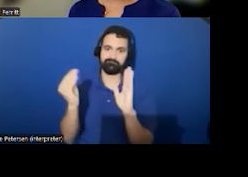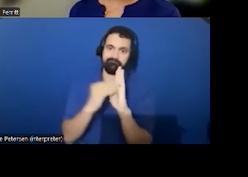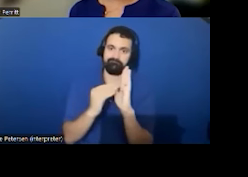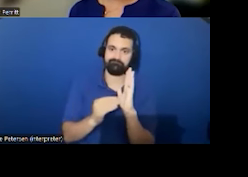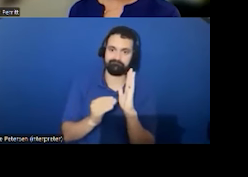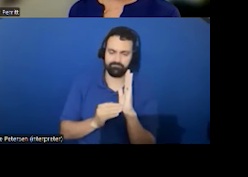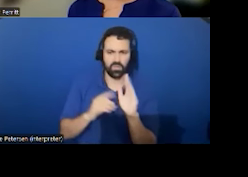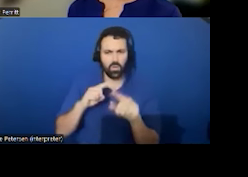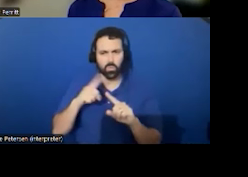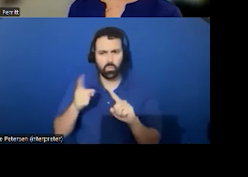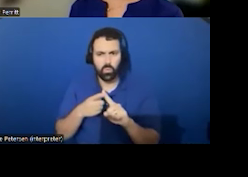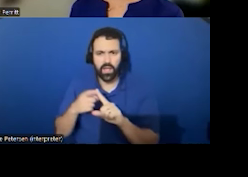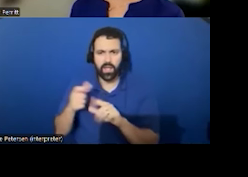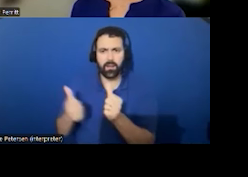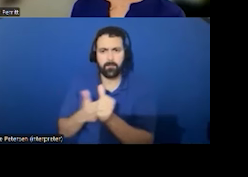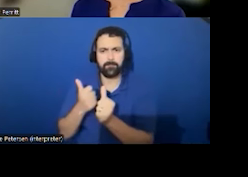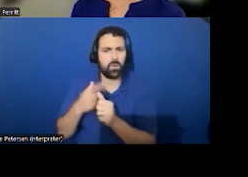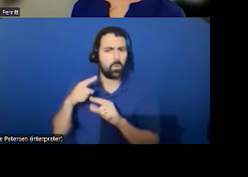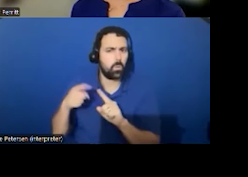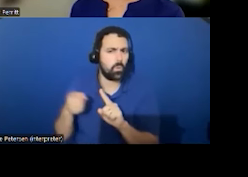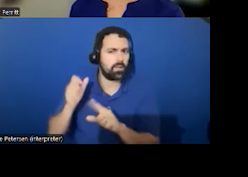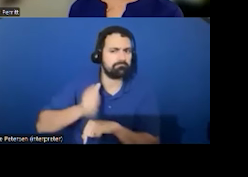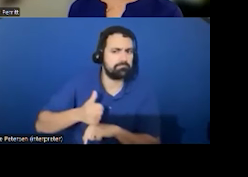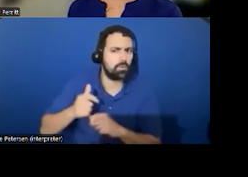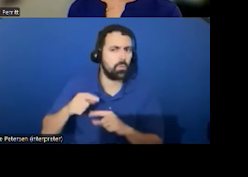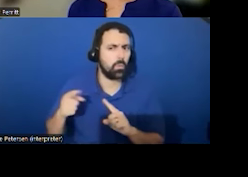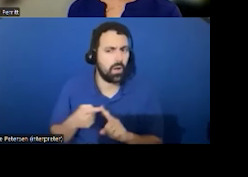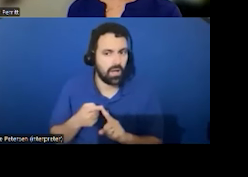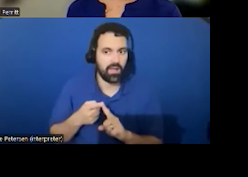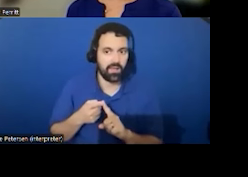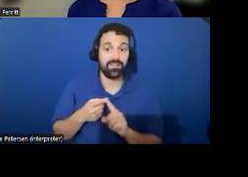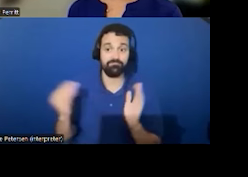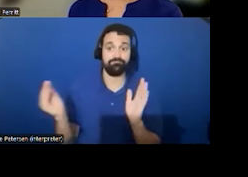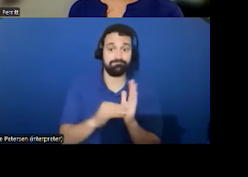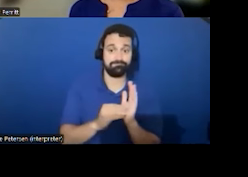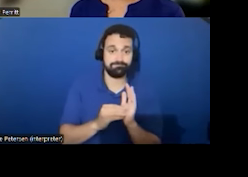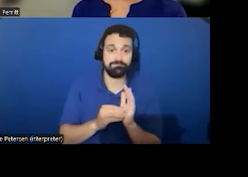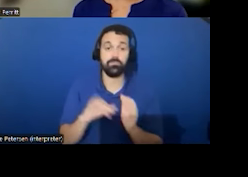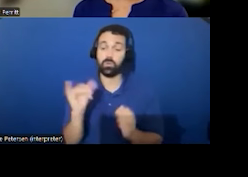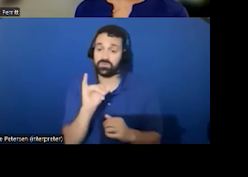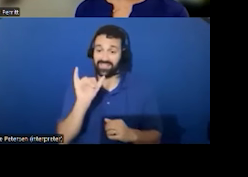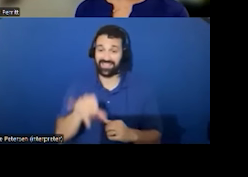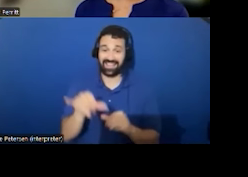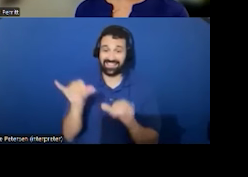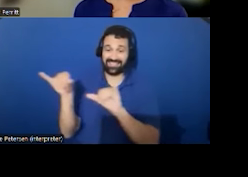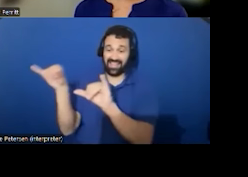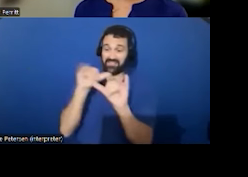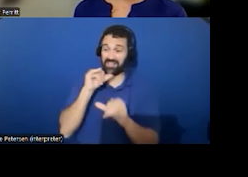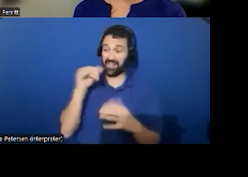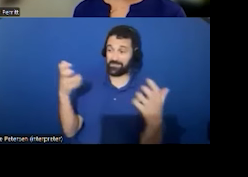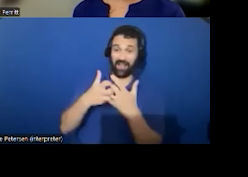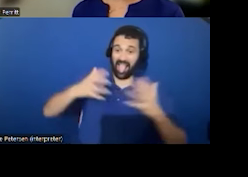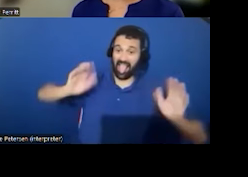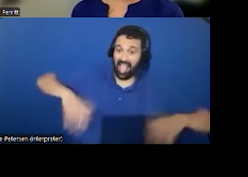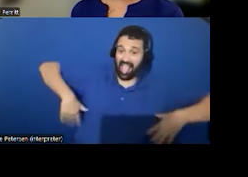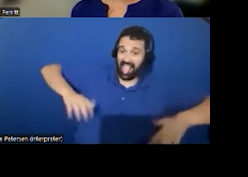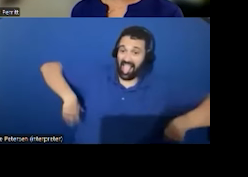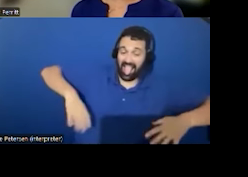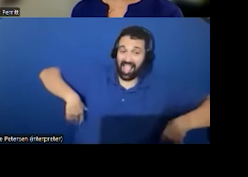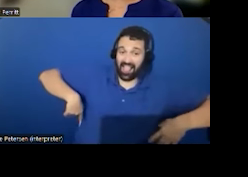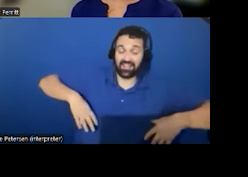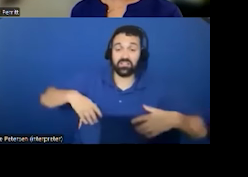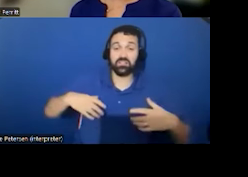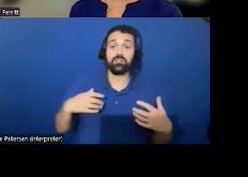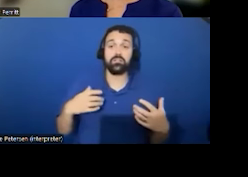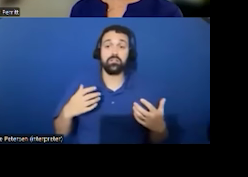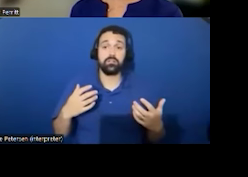updates to occur. And if that unmet standard is going to cause potentially an issue for